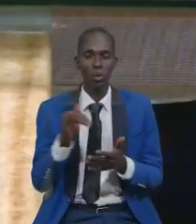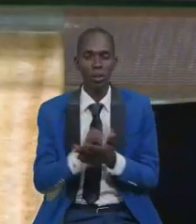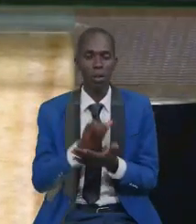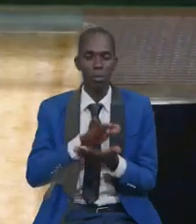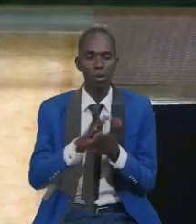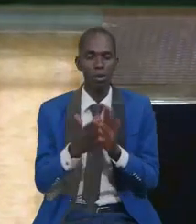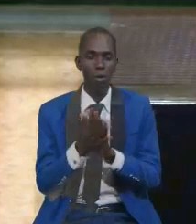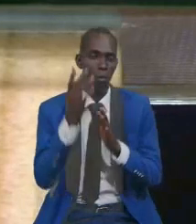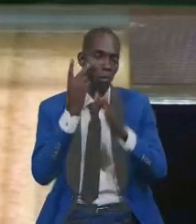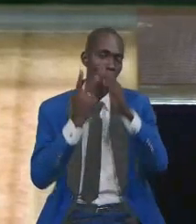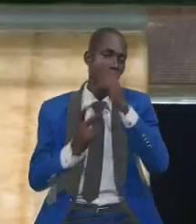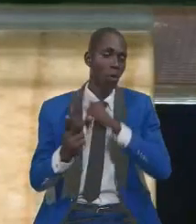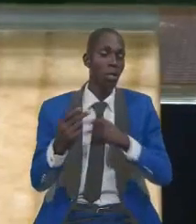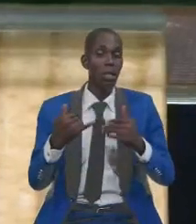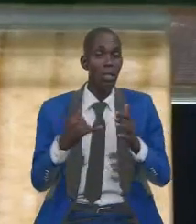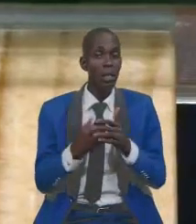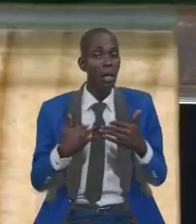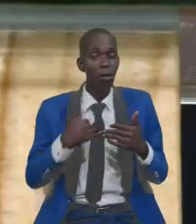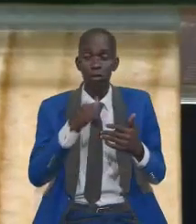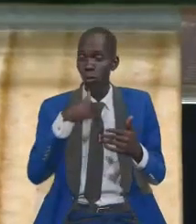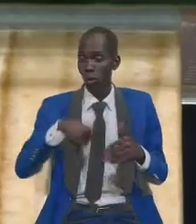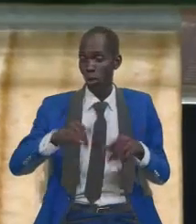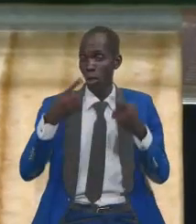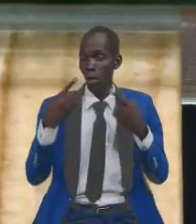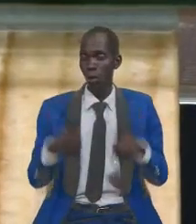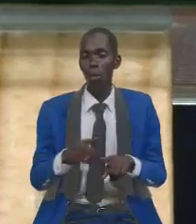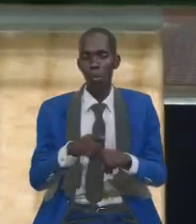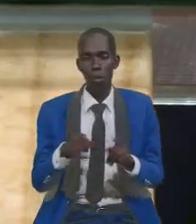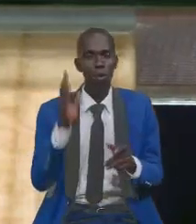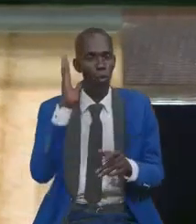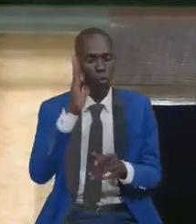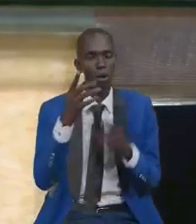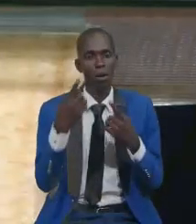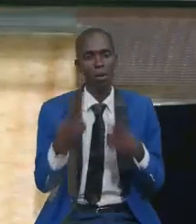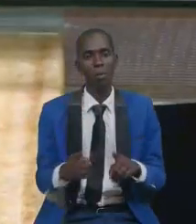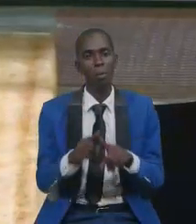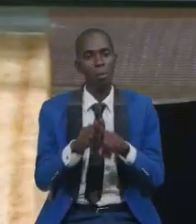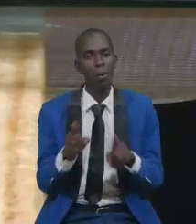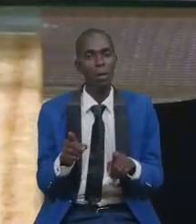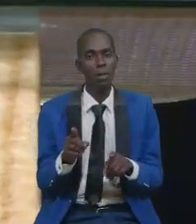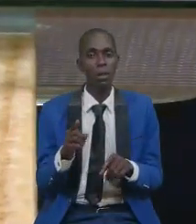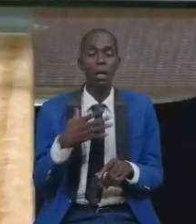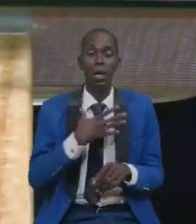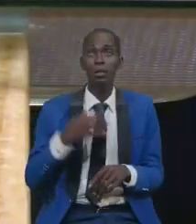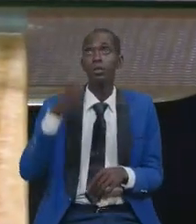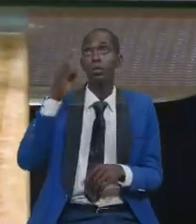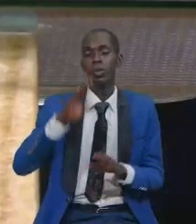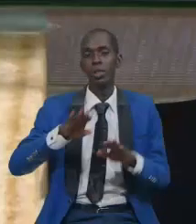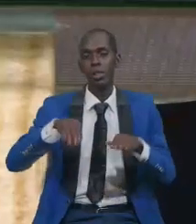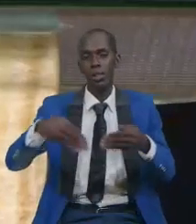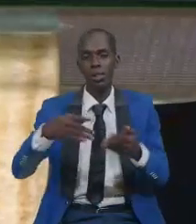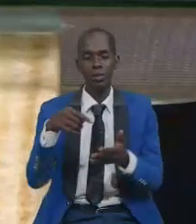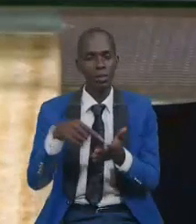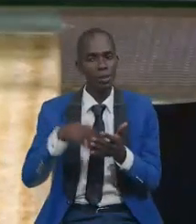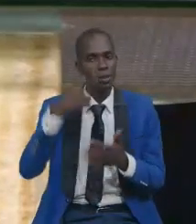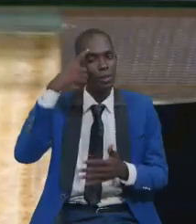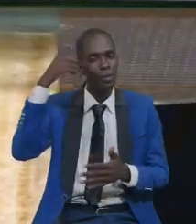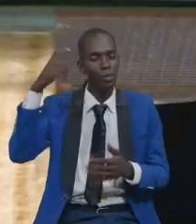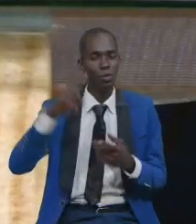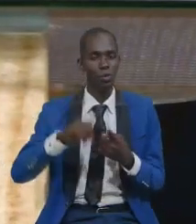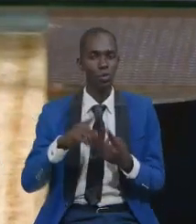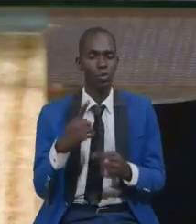had not happened, it was going to happen. And God gave this to him as